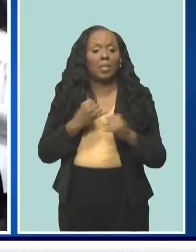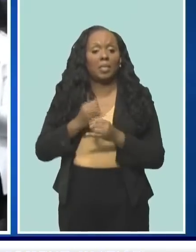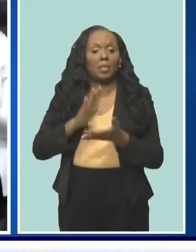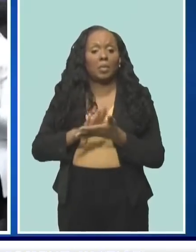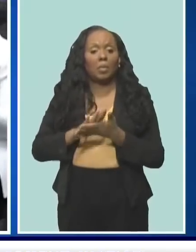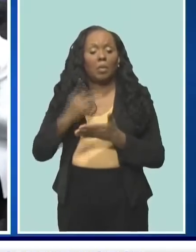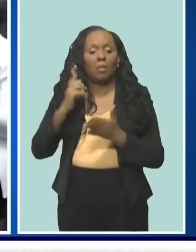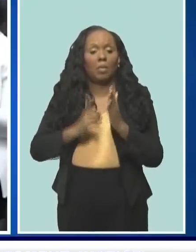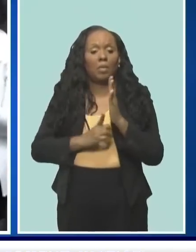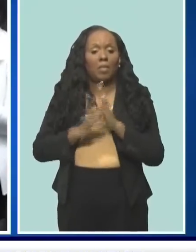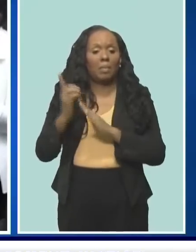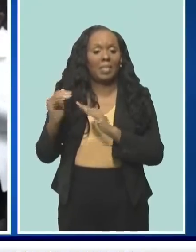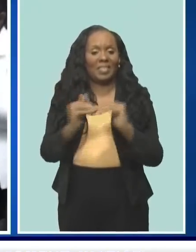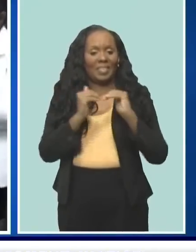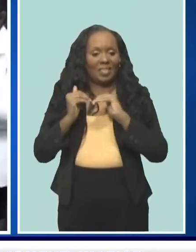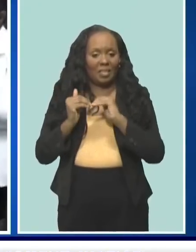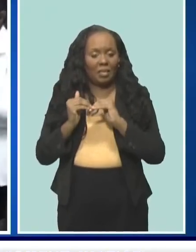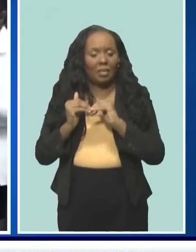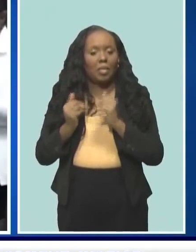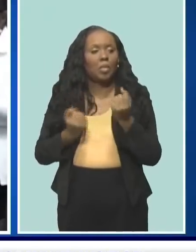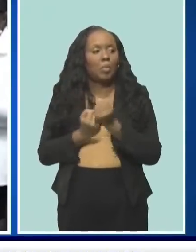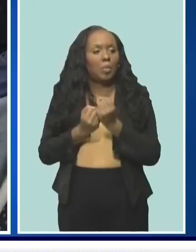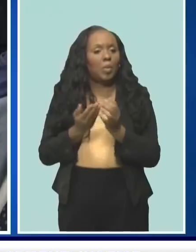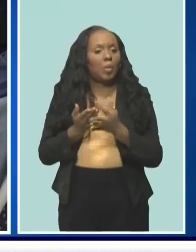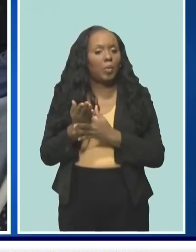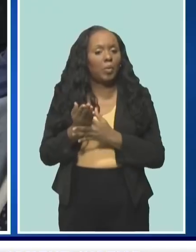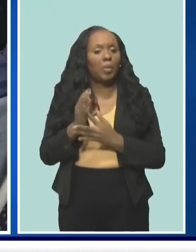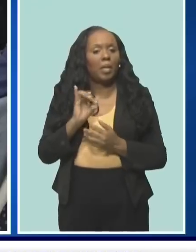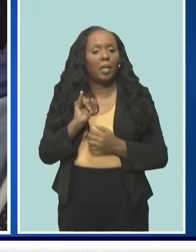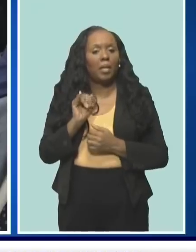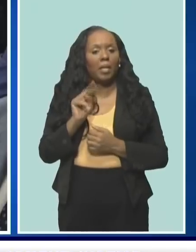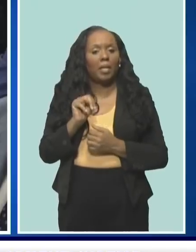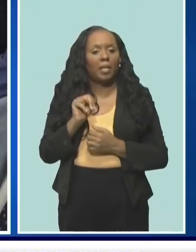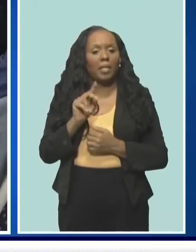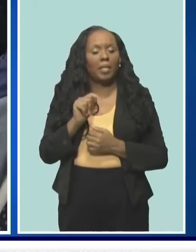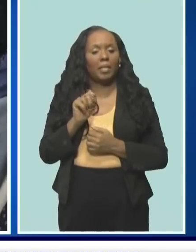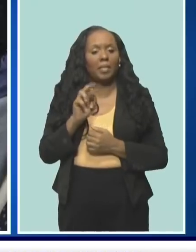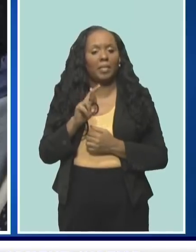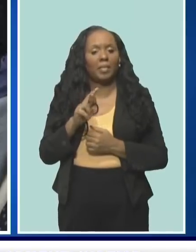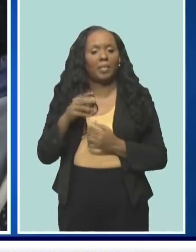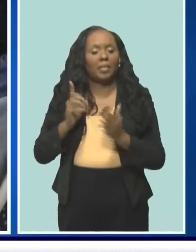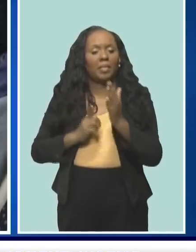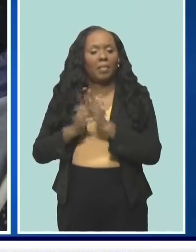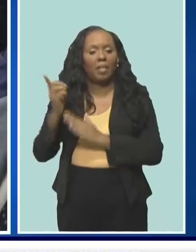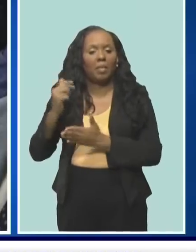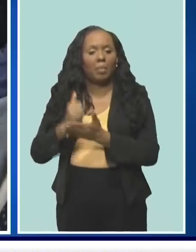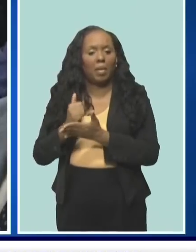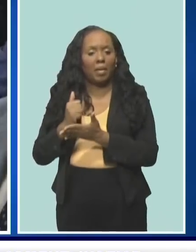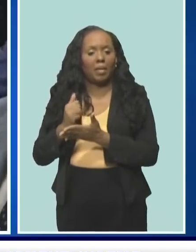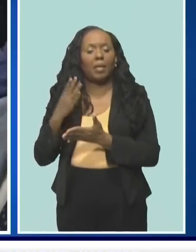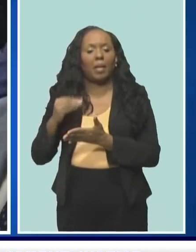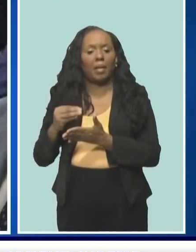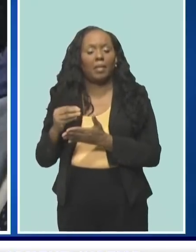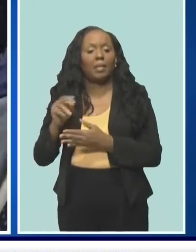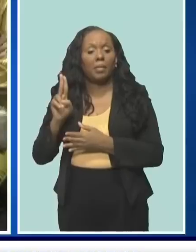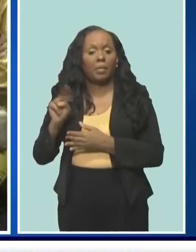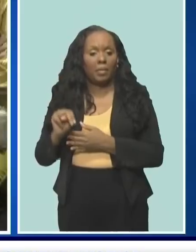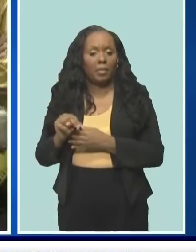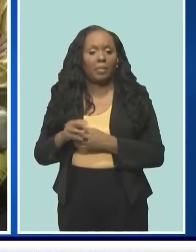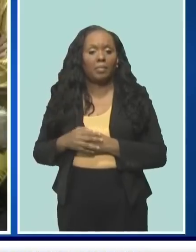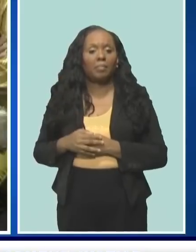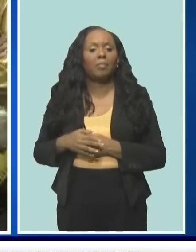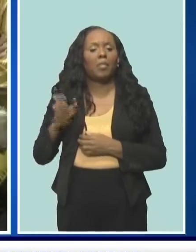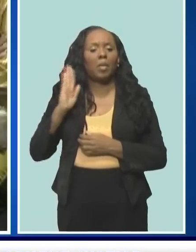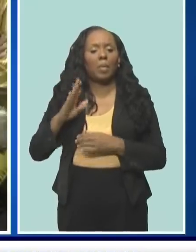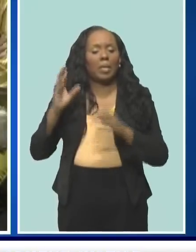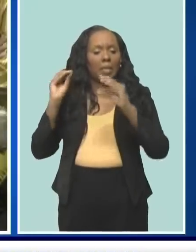is funded by the Inter-American Development Bank and endorsed by the United Nations. It has been set up to respond to the need to